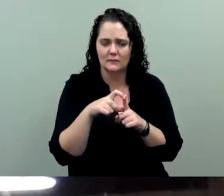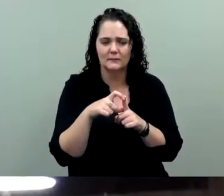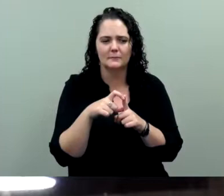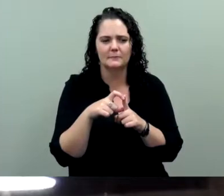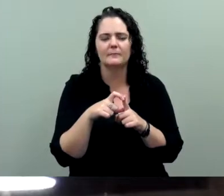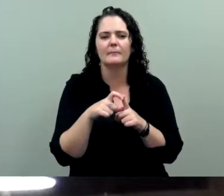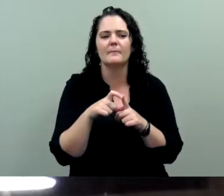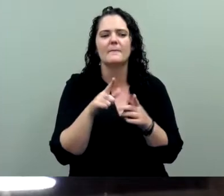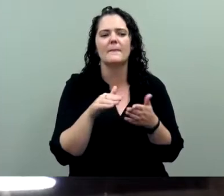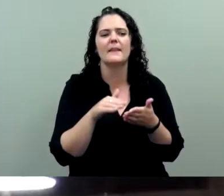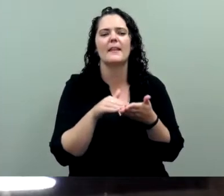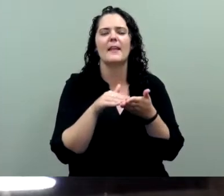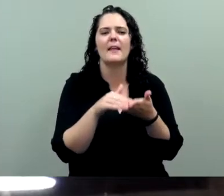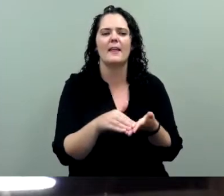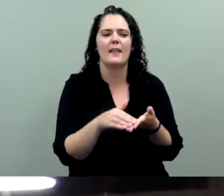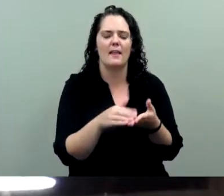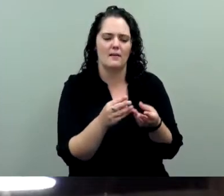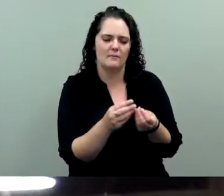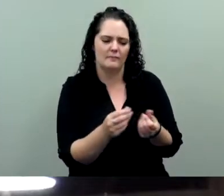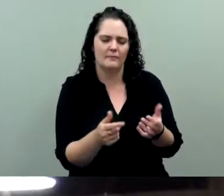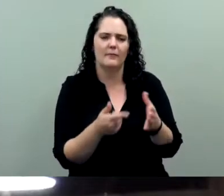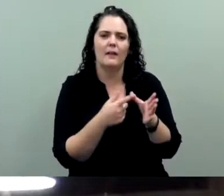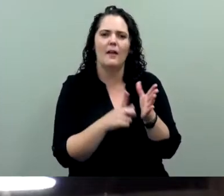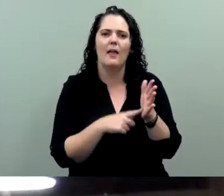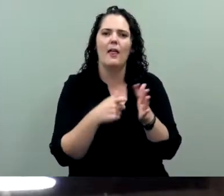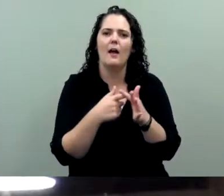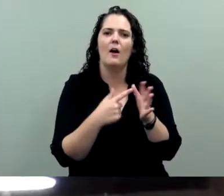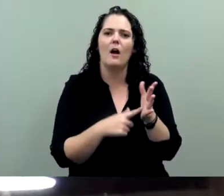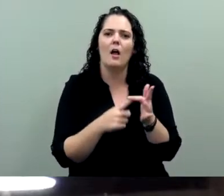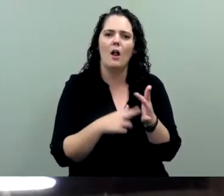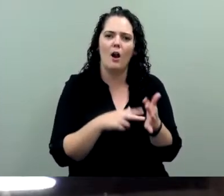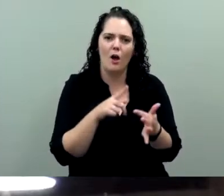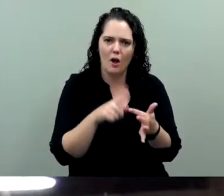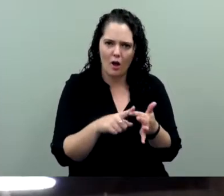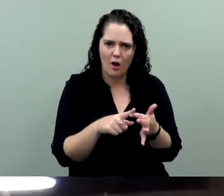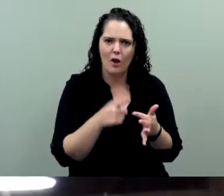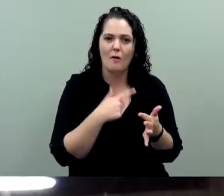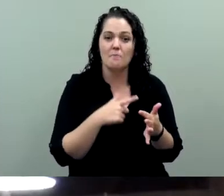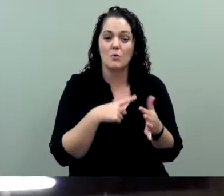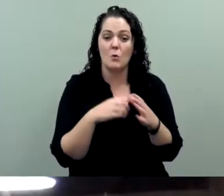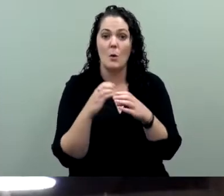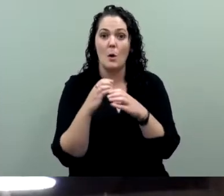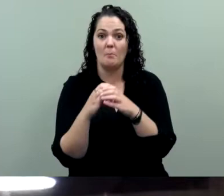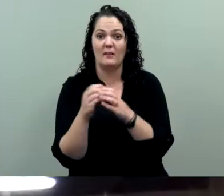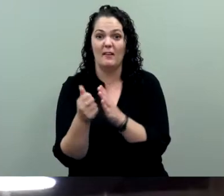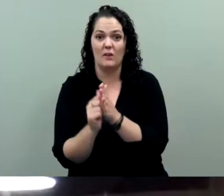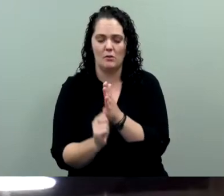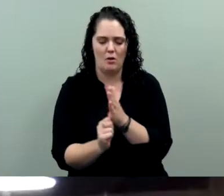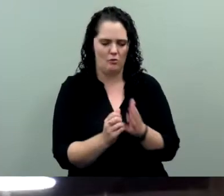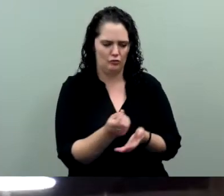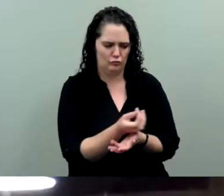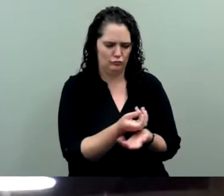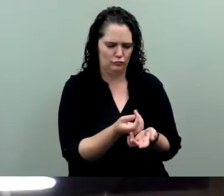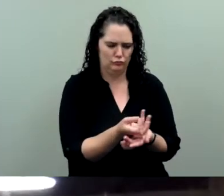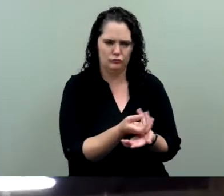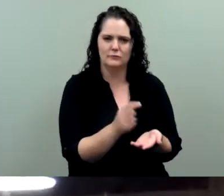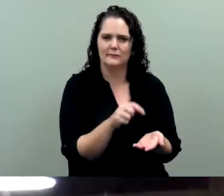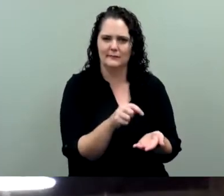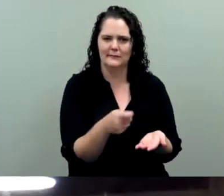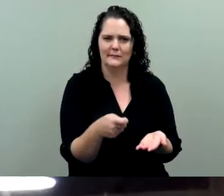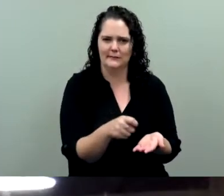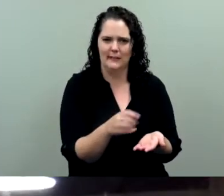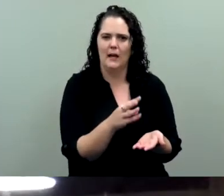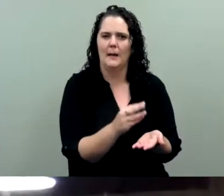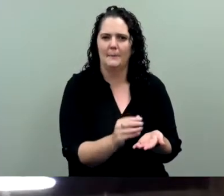just help neutralize that. Now, we're not going to get into too much chemistry and trying to make something which is purely pH neutral, but this will help with that. And somebody